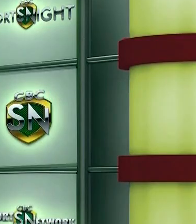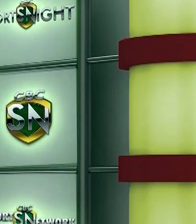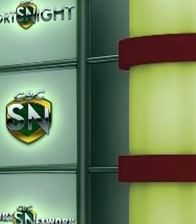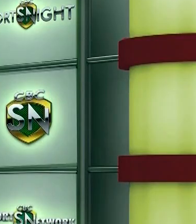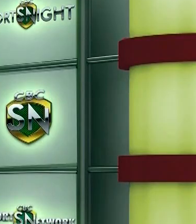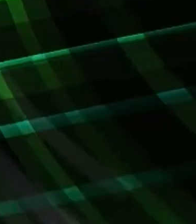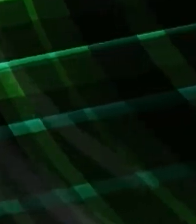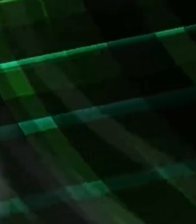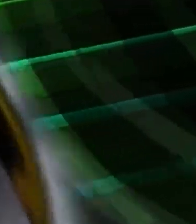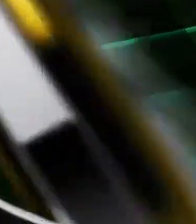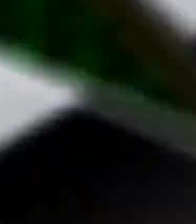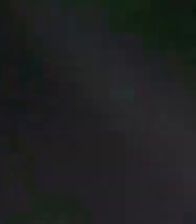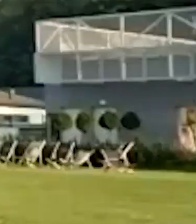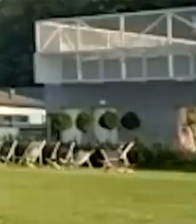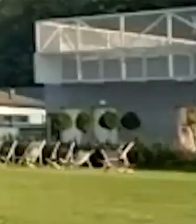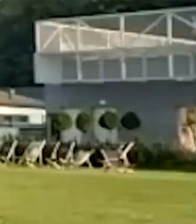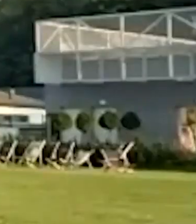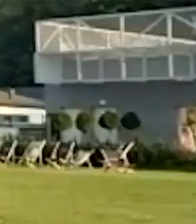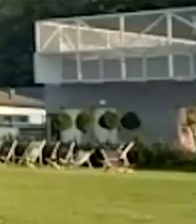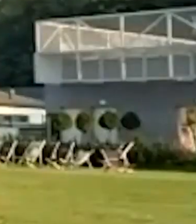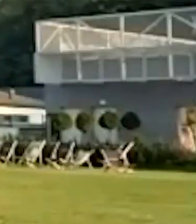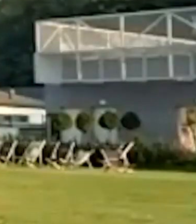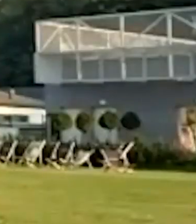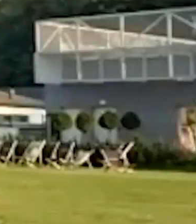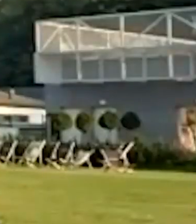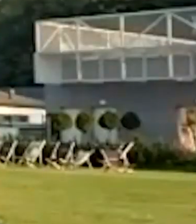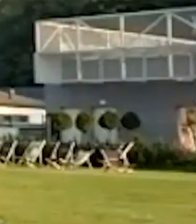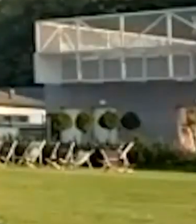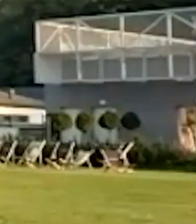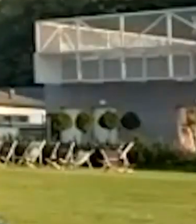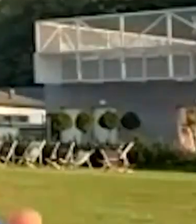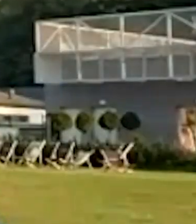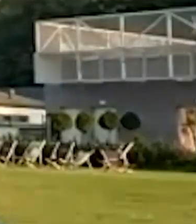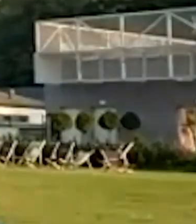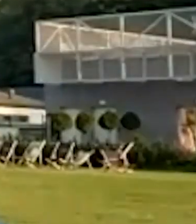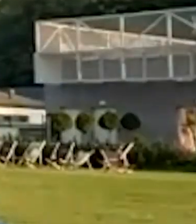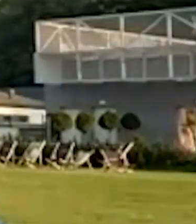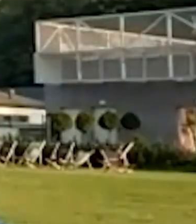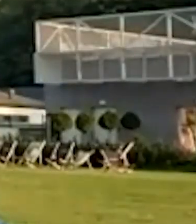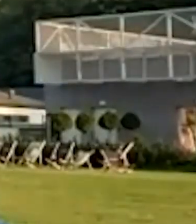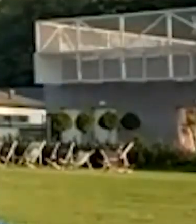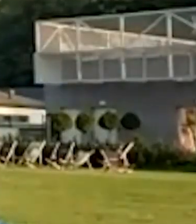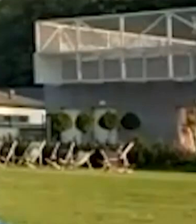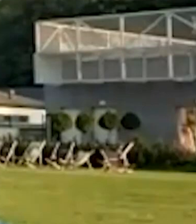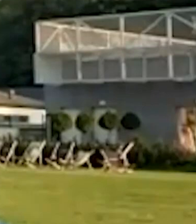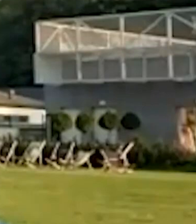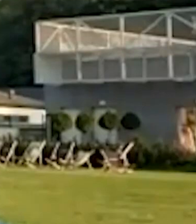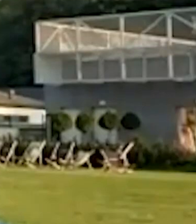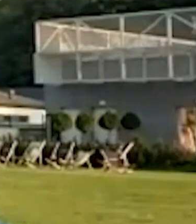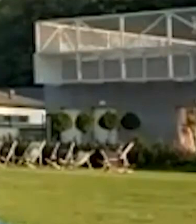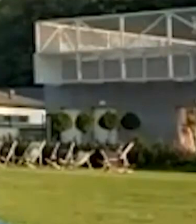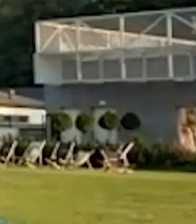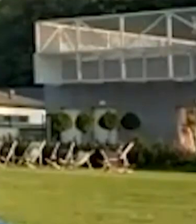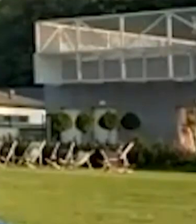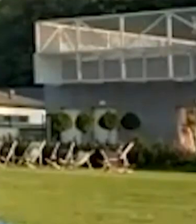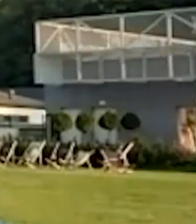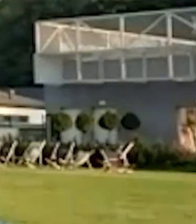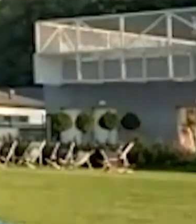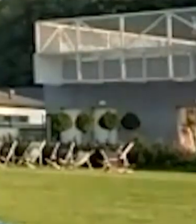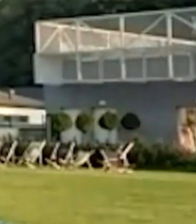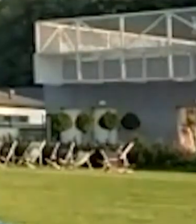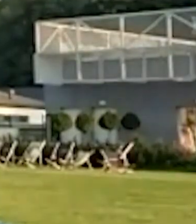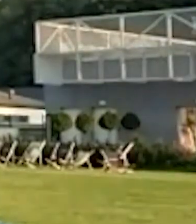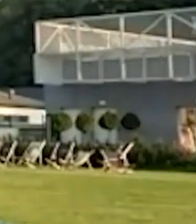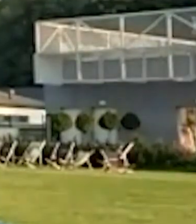best in the world. The format change is welcome because we were always confined to our continental zone. But now we're